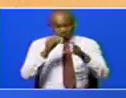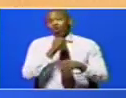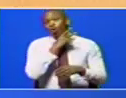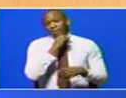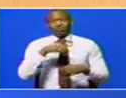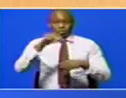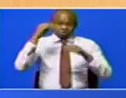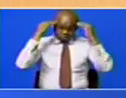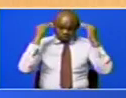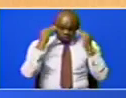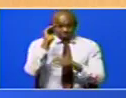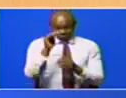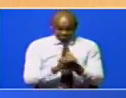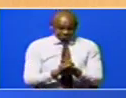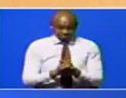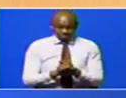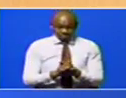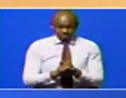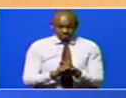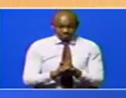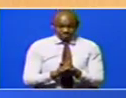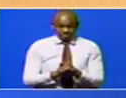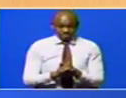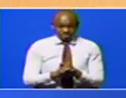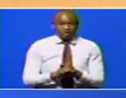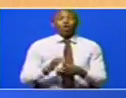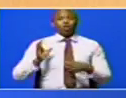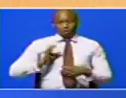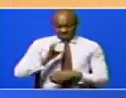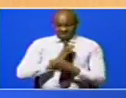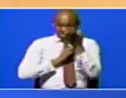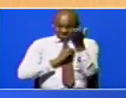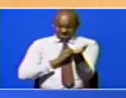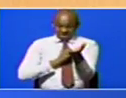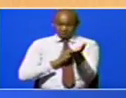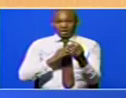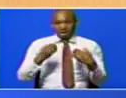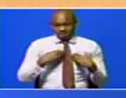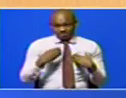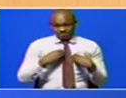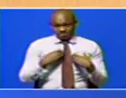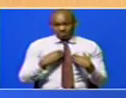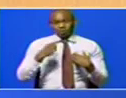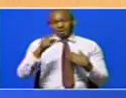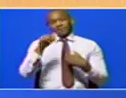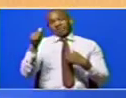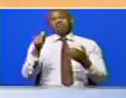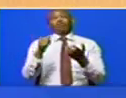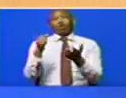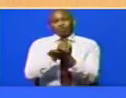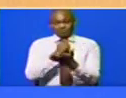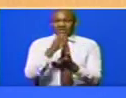being filed in the Supreme Court, that the committee set out under the Assumption to Office of the President